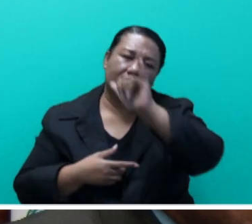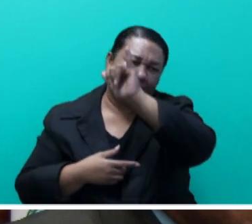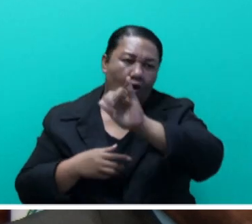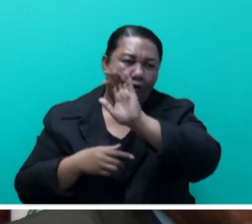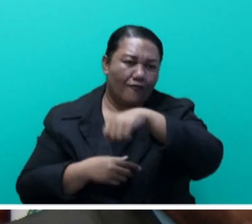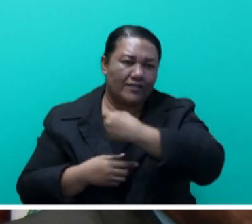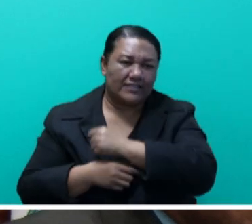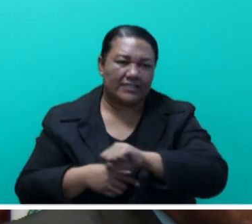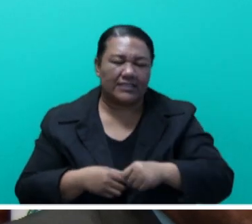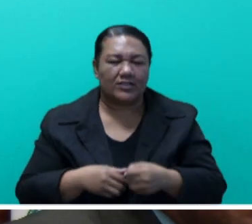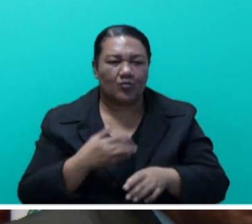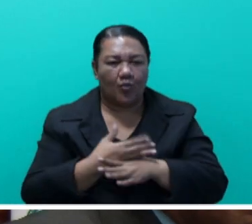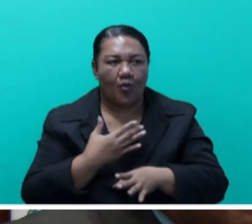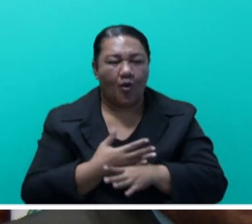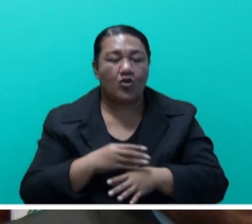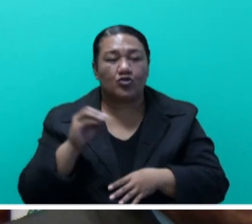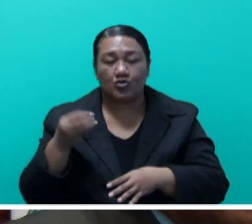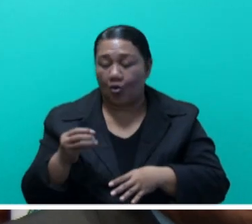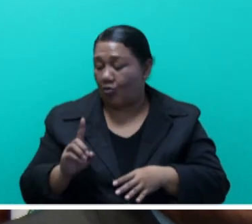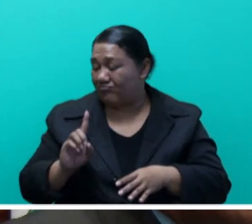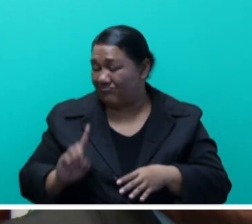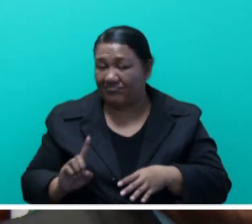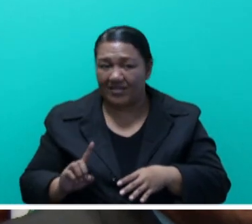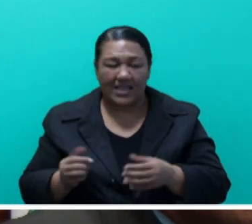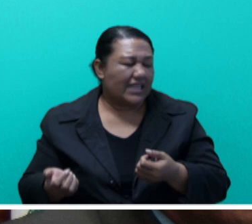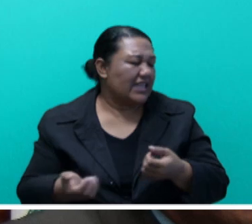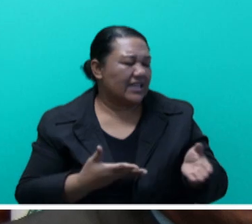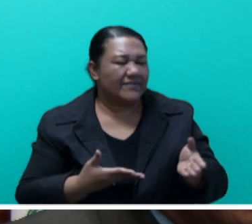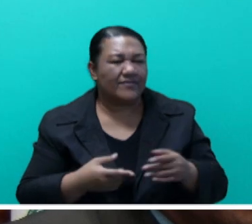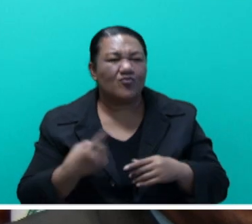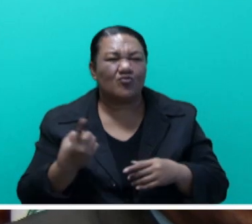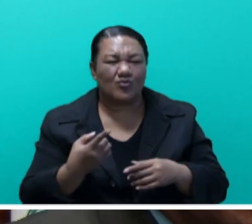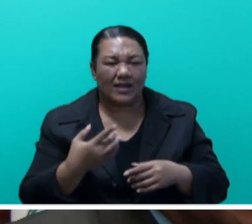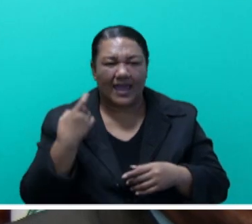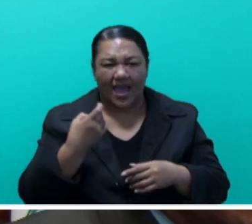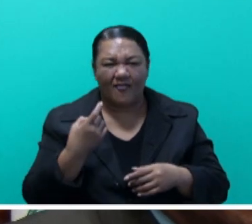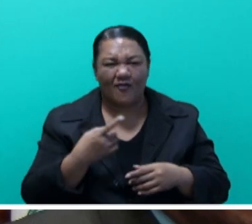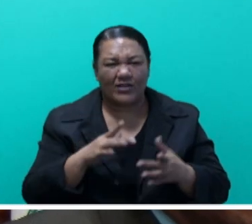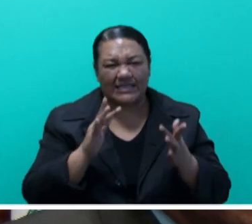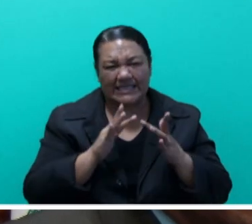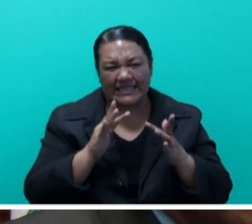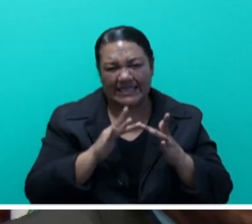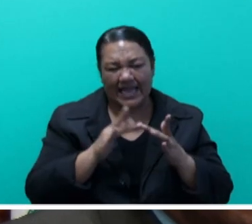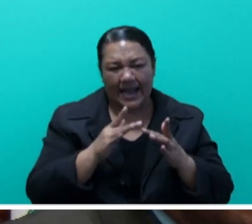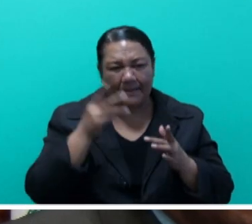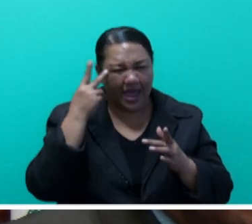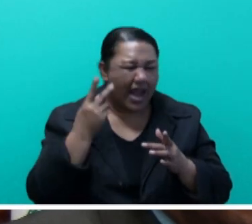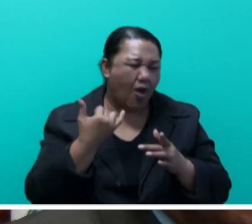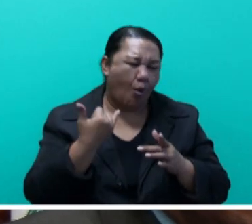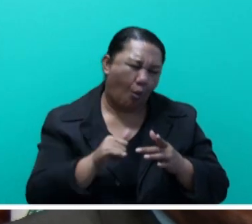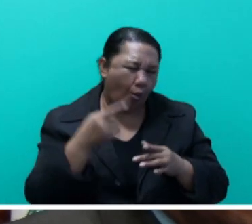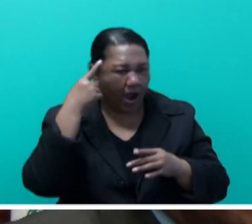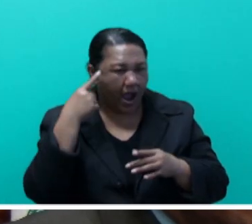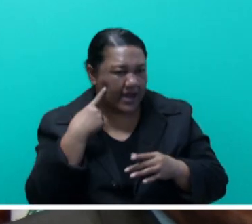pressures put on them under the care of single parents or guardians. The absence of proper care and support